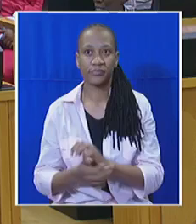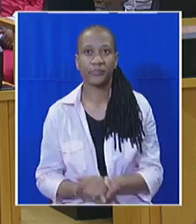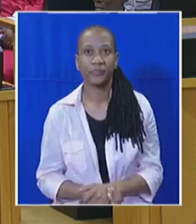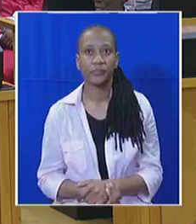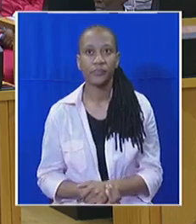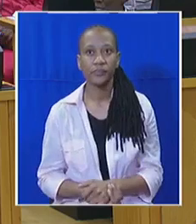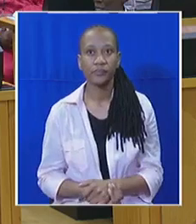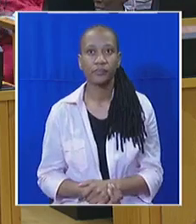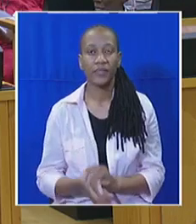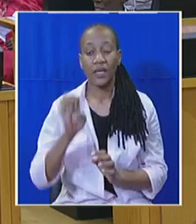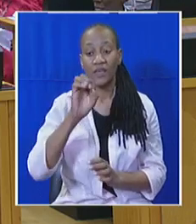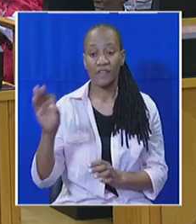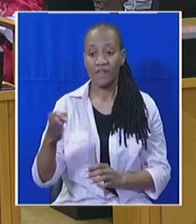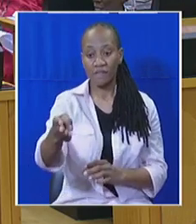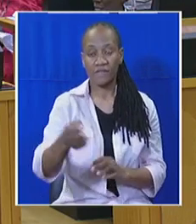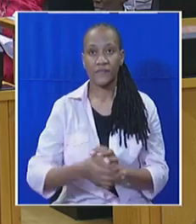The EFF.